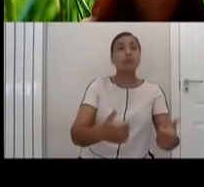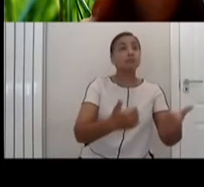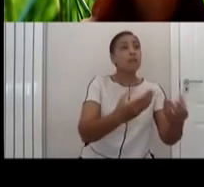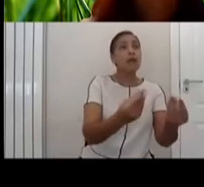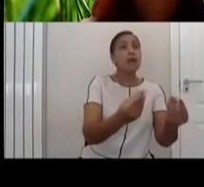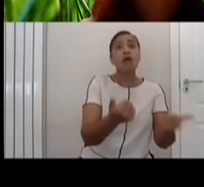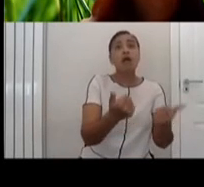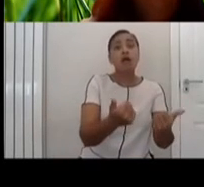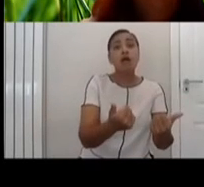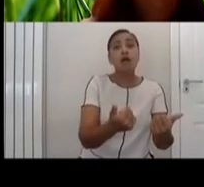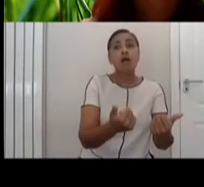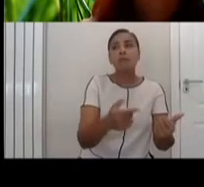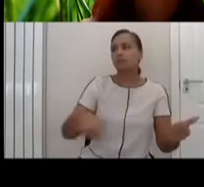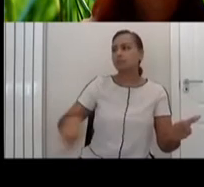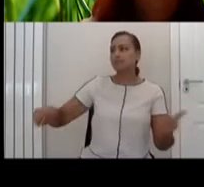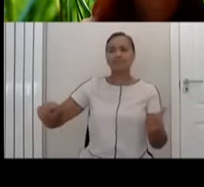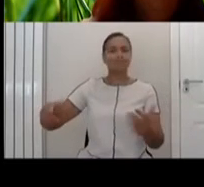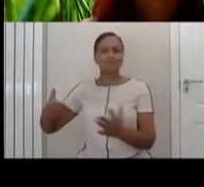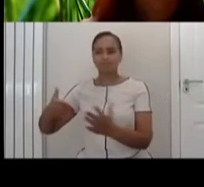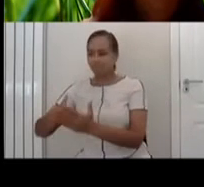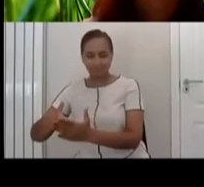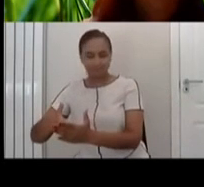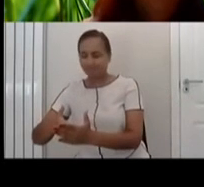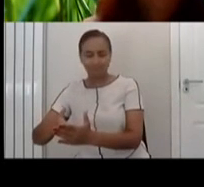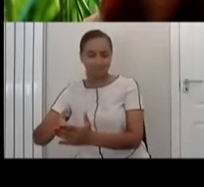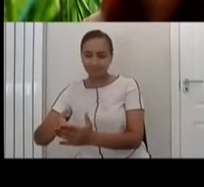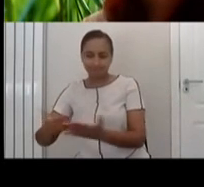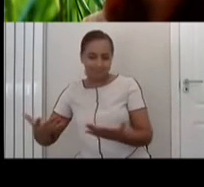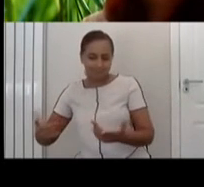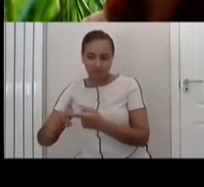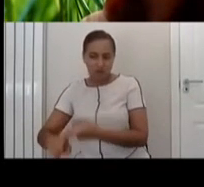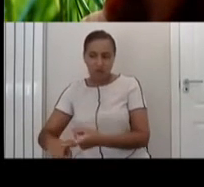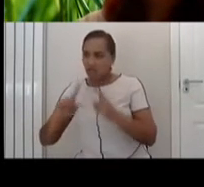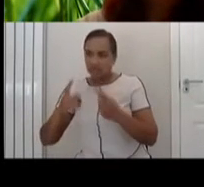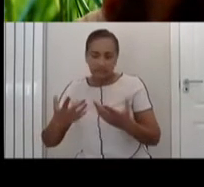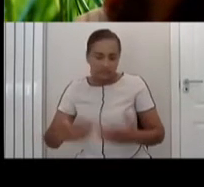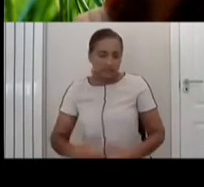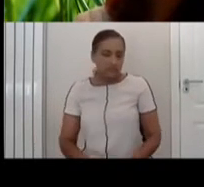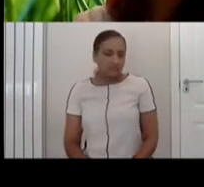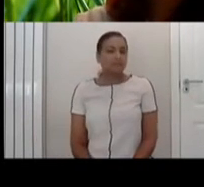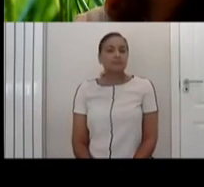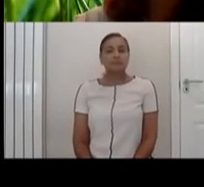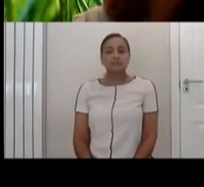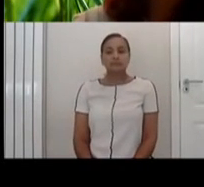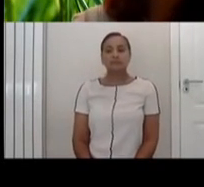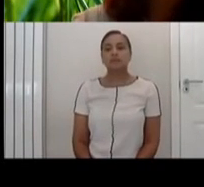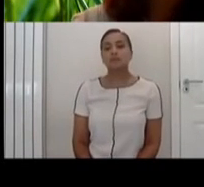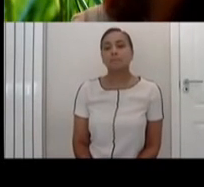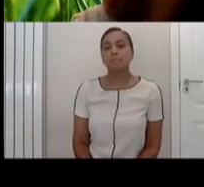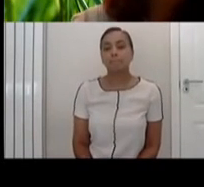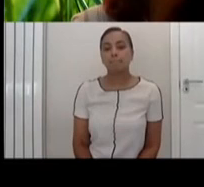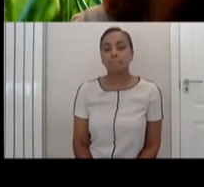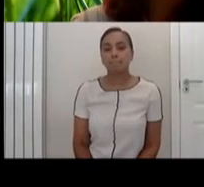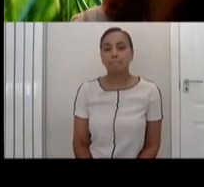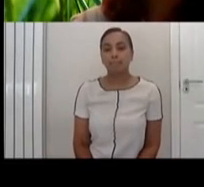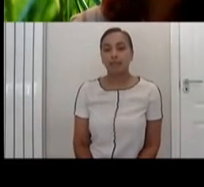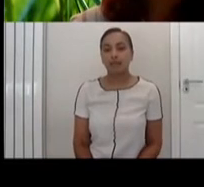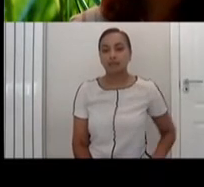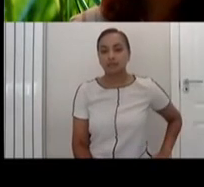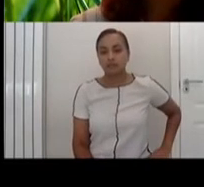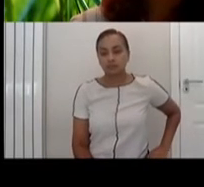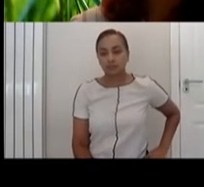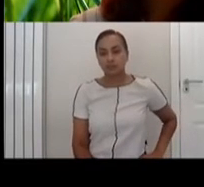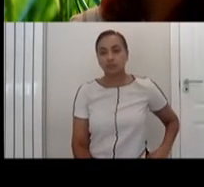just rely on that as a way forward. No, absolutely. Okay, and just noting in the chat, guys, if you are interested in